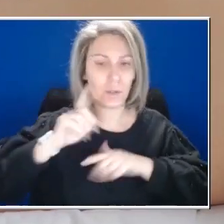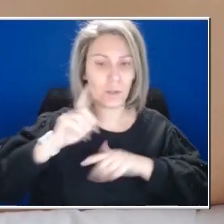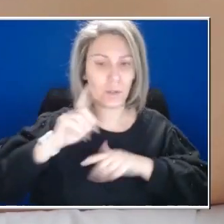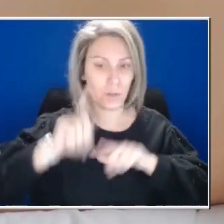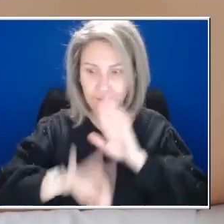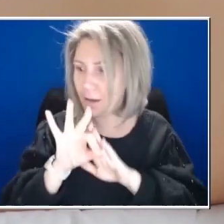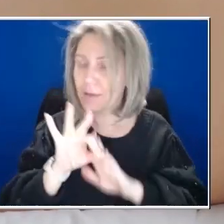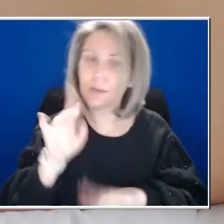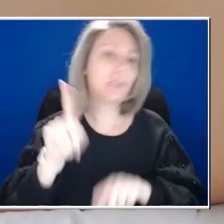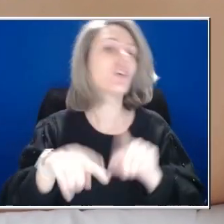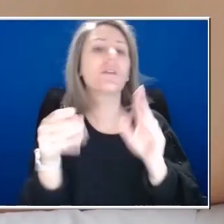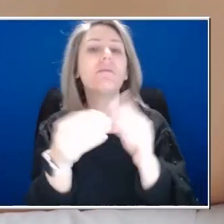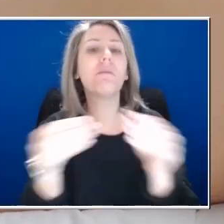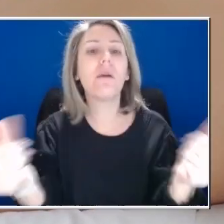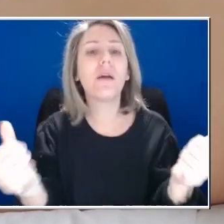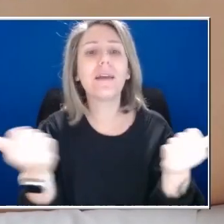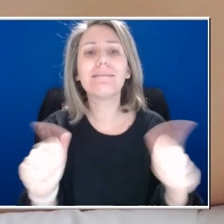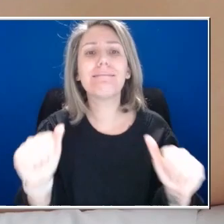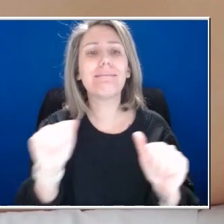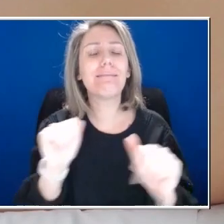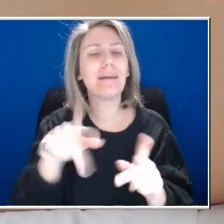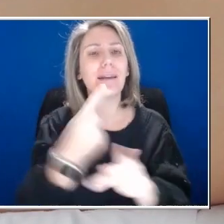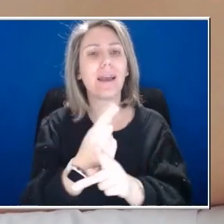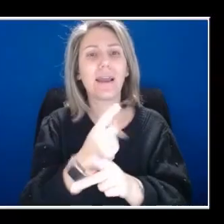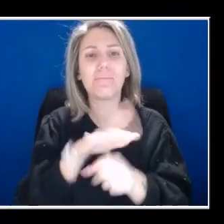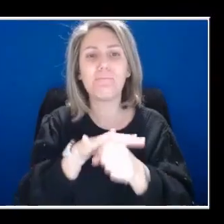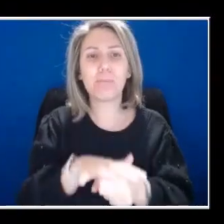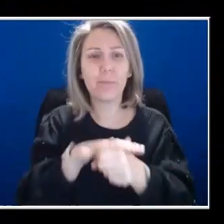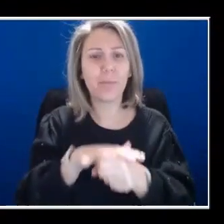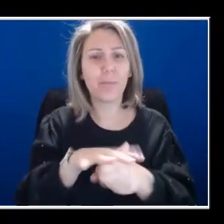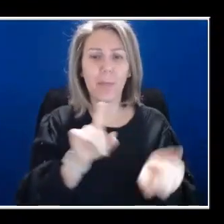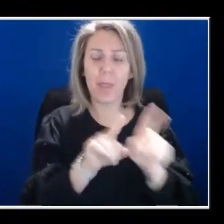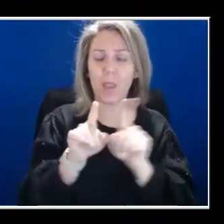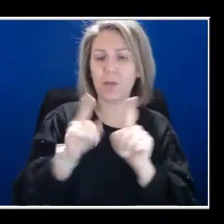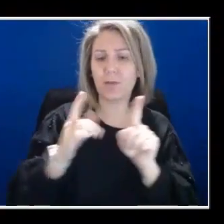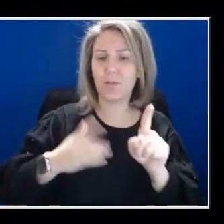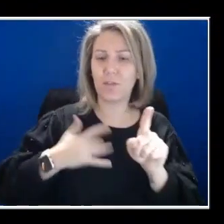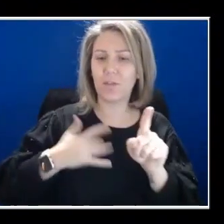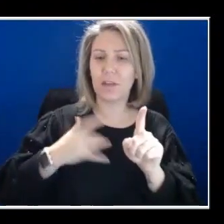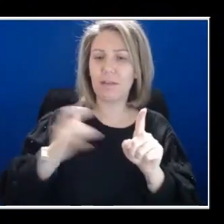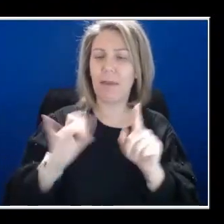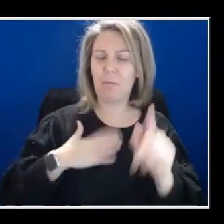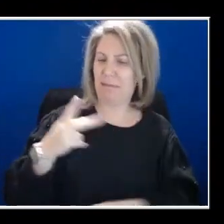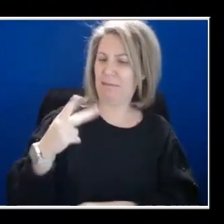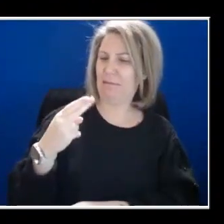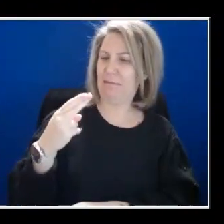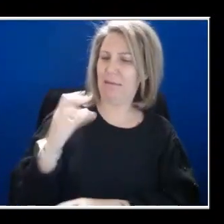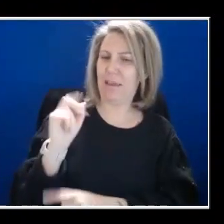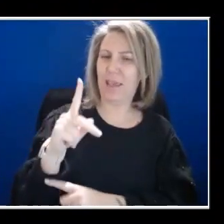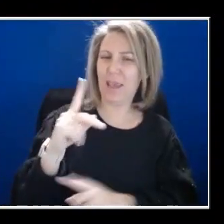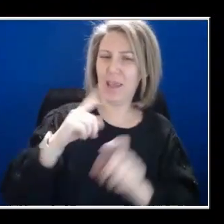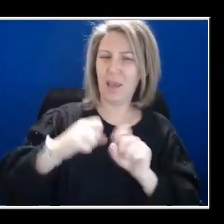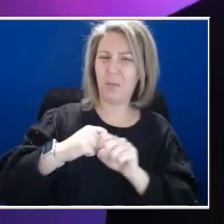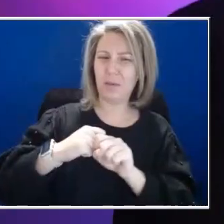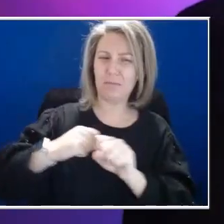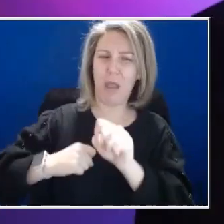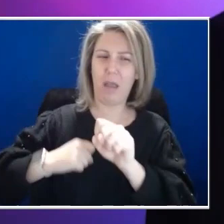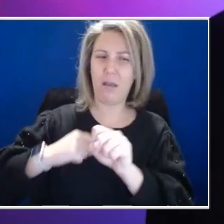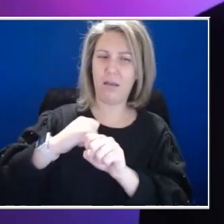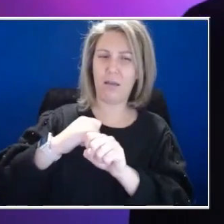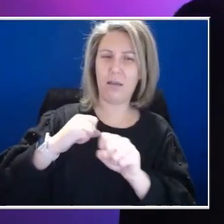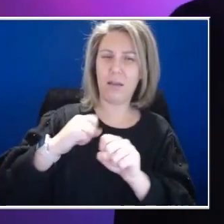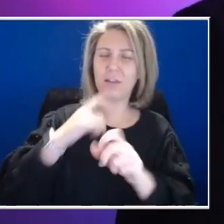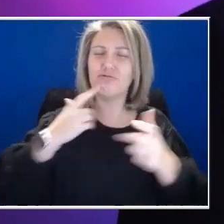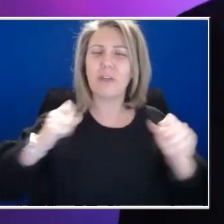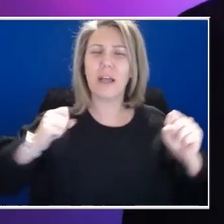relieve it with any kind of pressure. I was also feeling like my hips were just kind of out of joint a little bit. I was trying to stretch. I